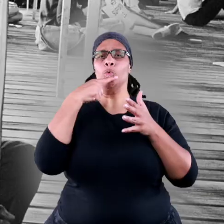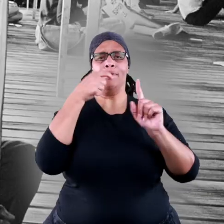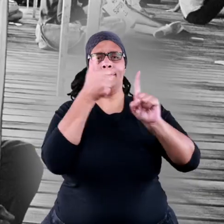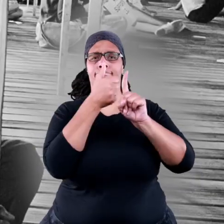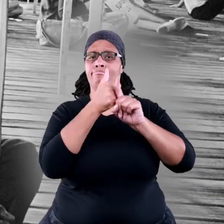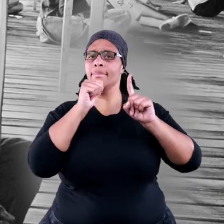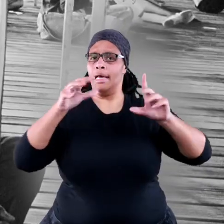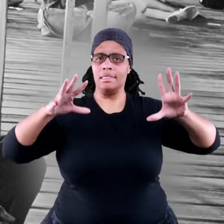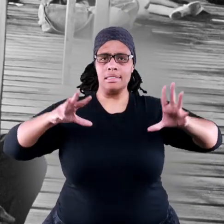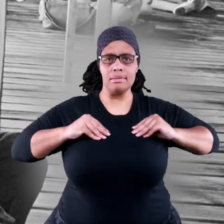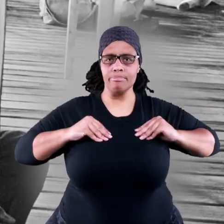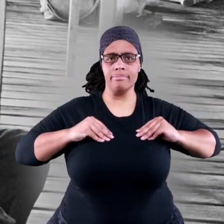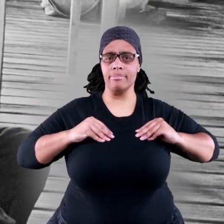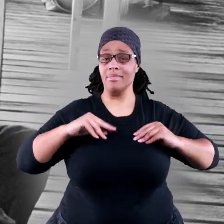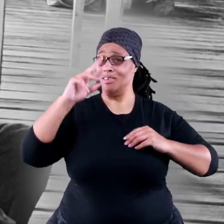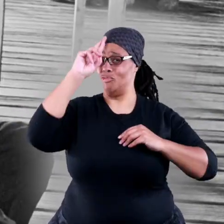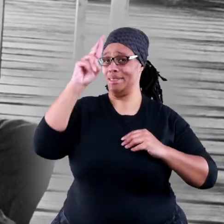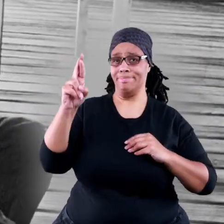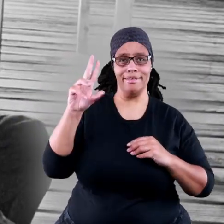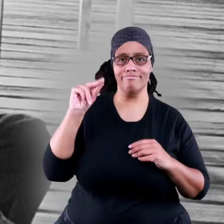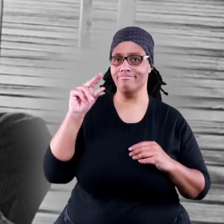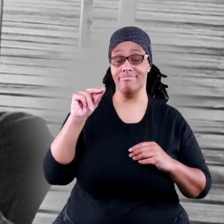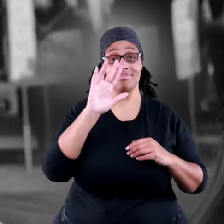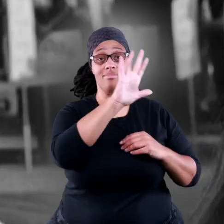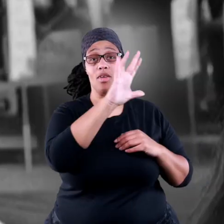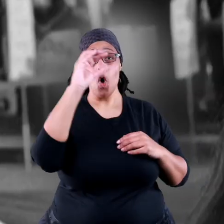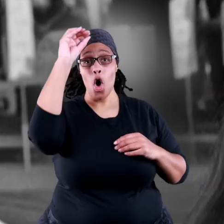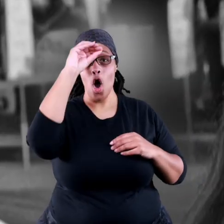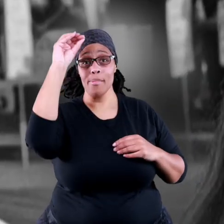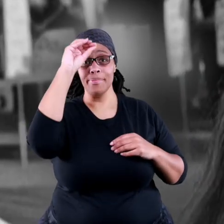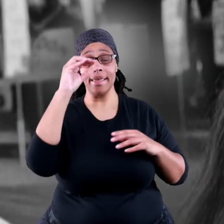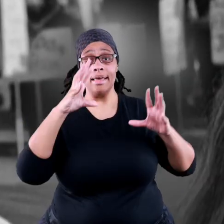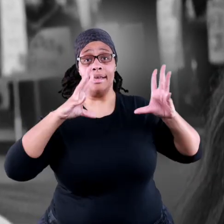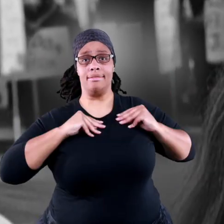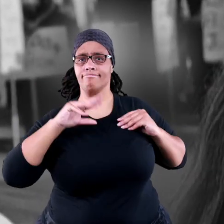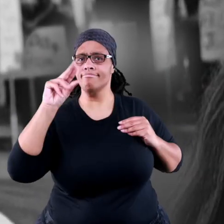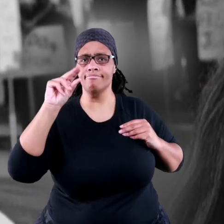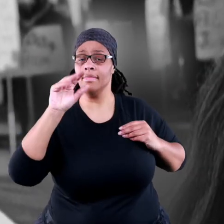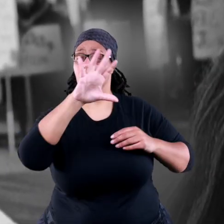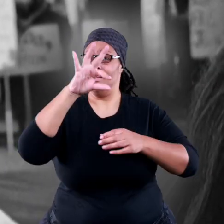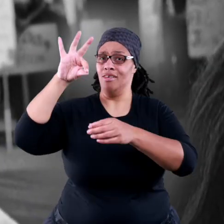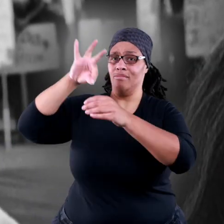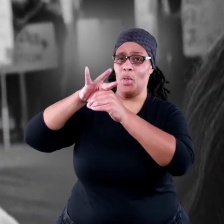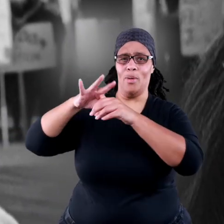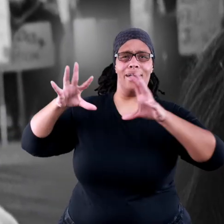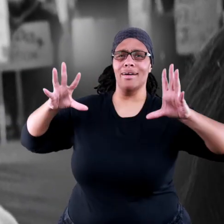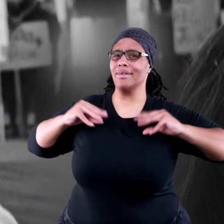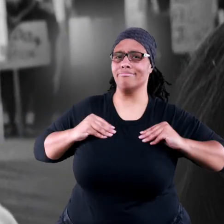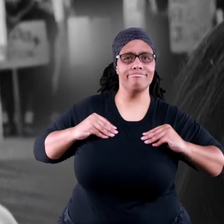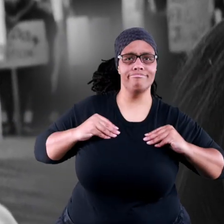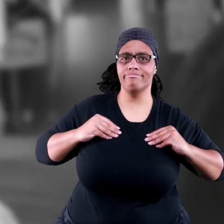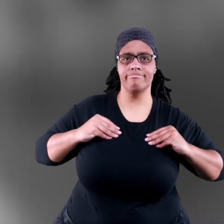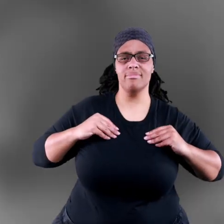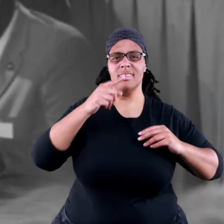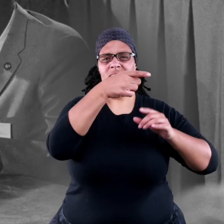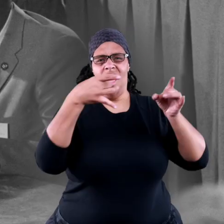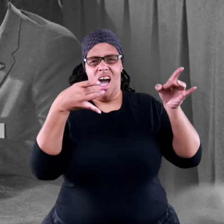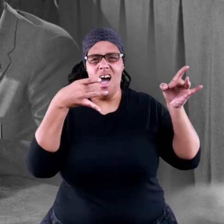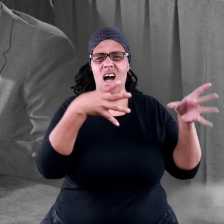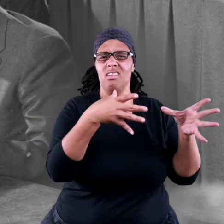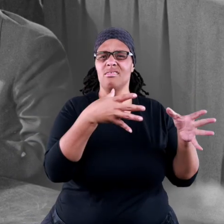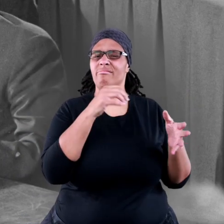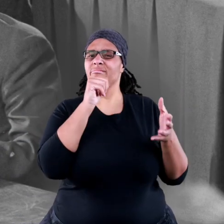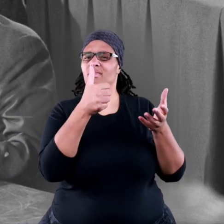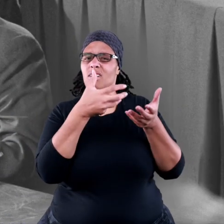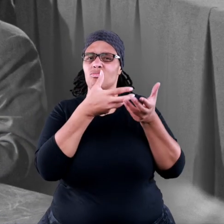American was not accepted nor respected. Their opinions did not count. Their votes did not count.